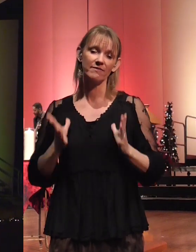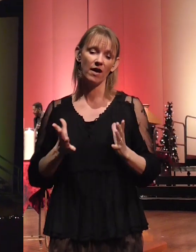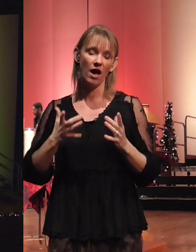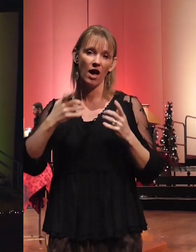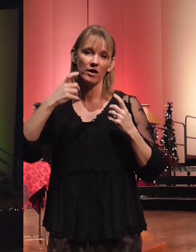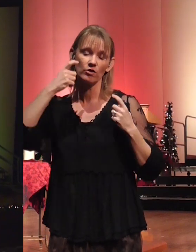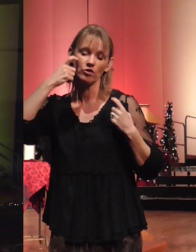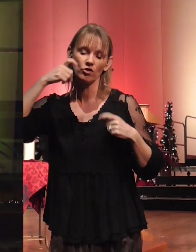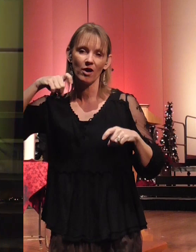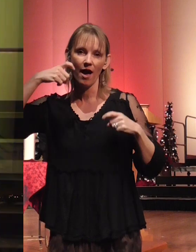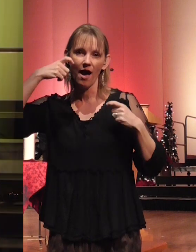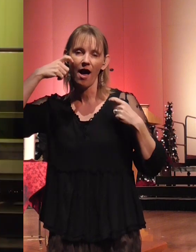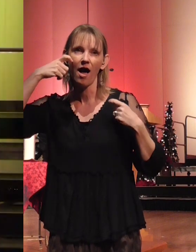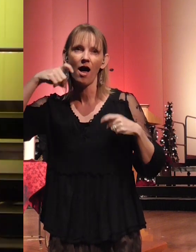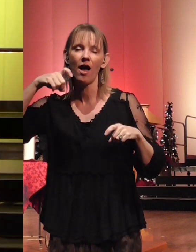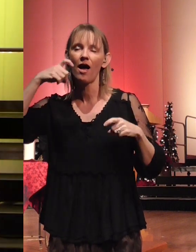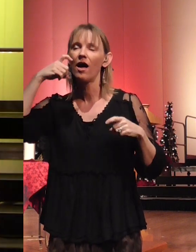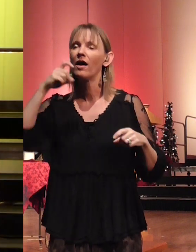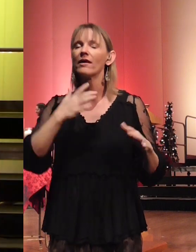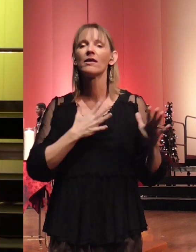to cry.